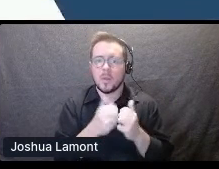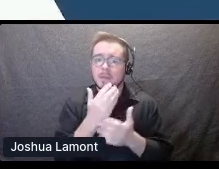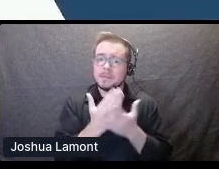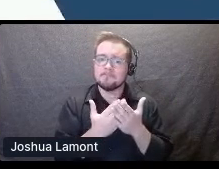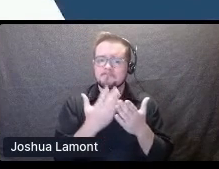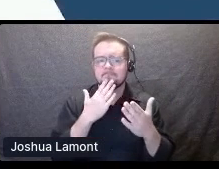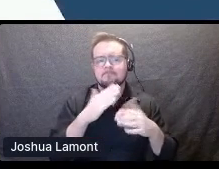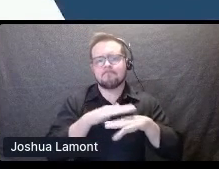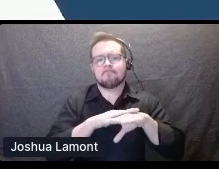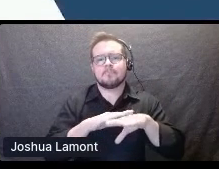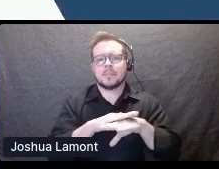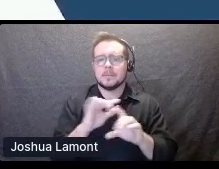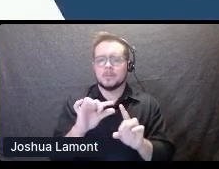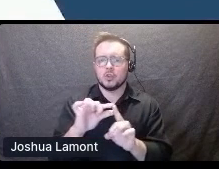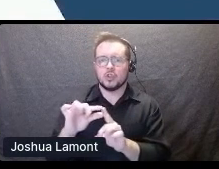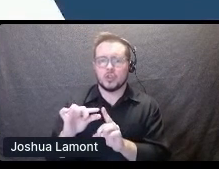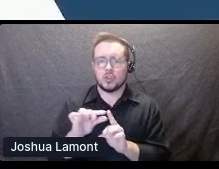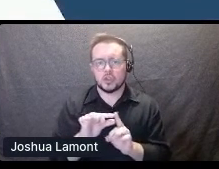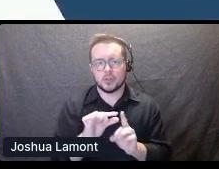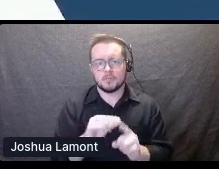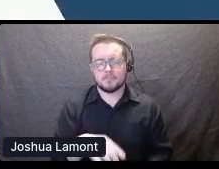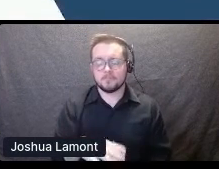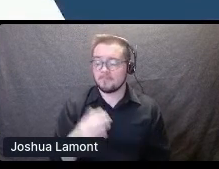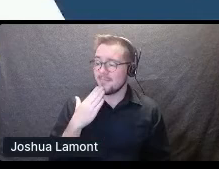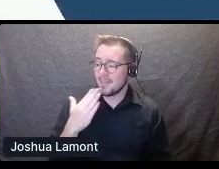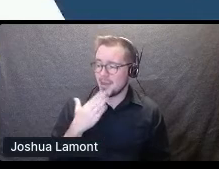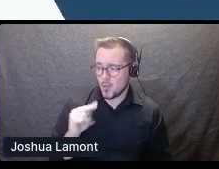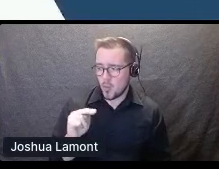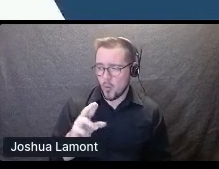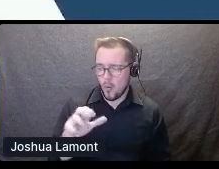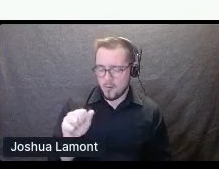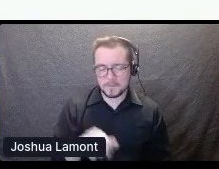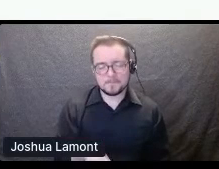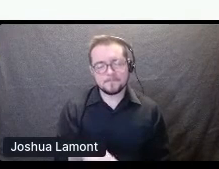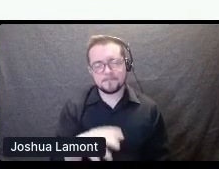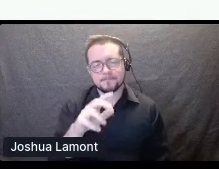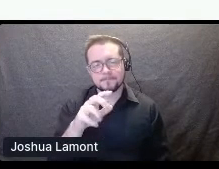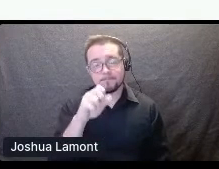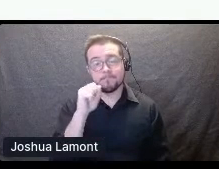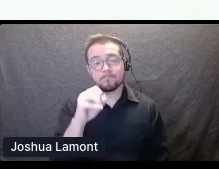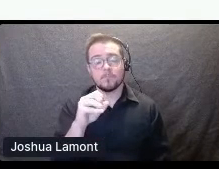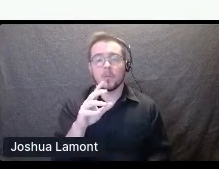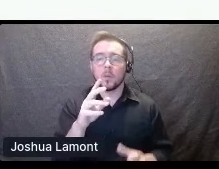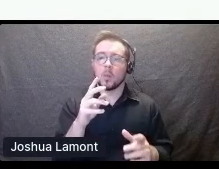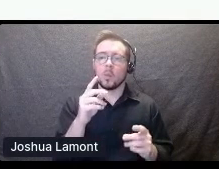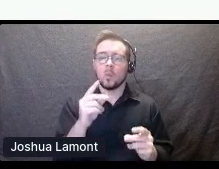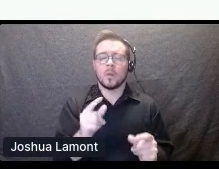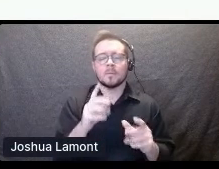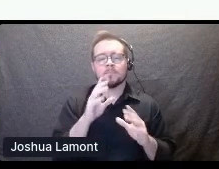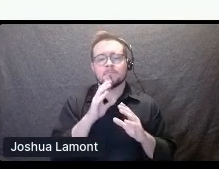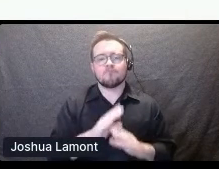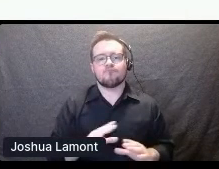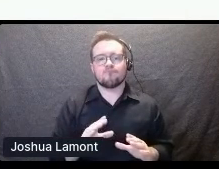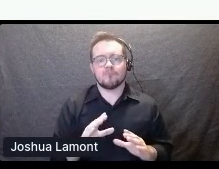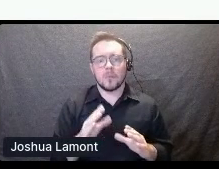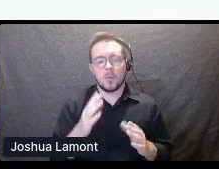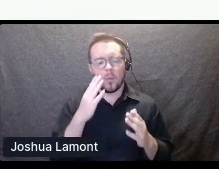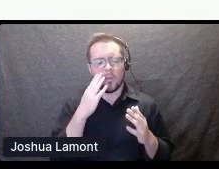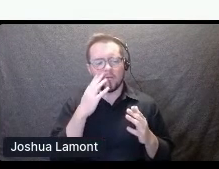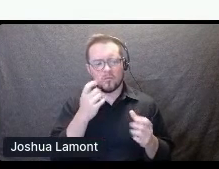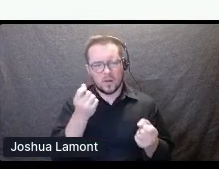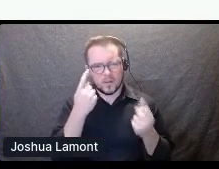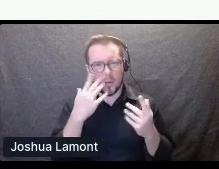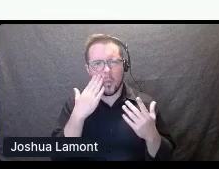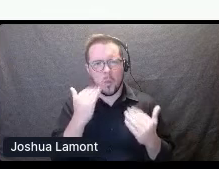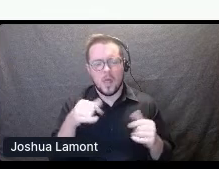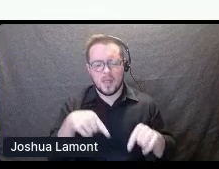terms. Thank you so much, Nora. So let's briefly ground ourselves in why this work is so important right